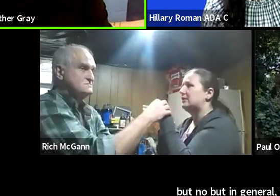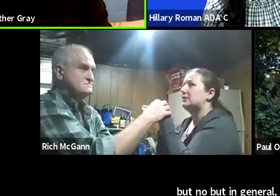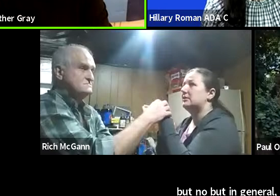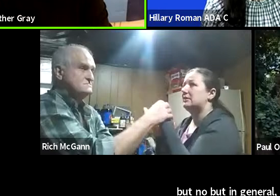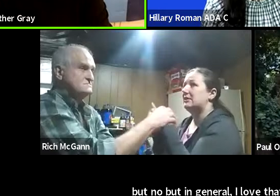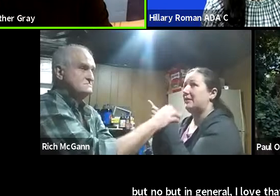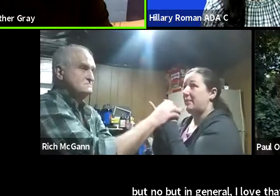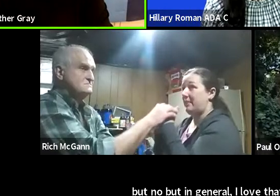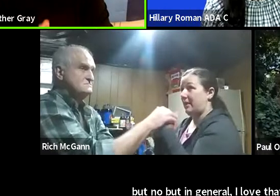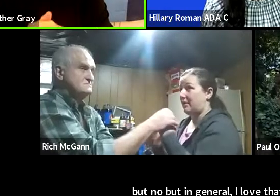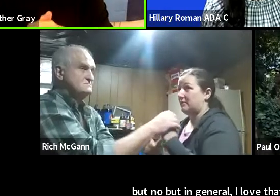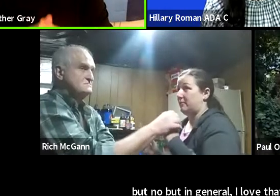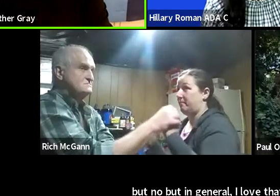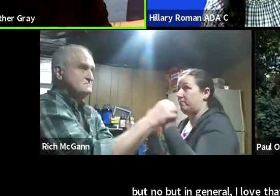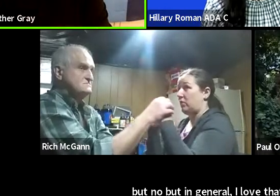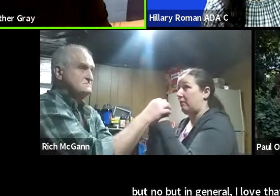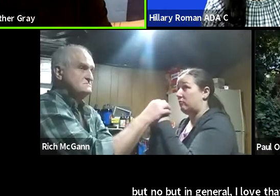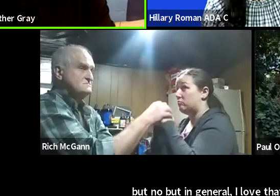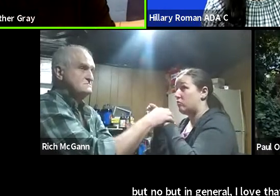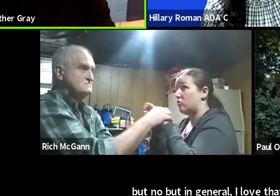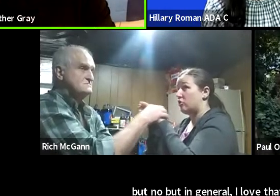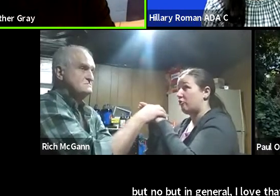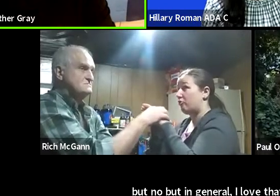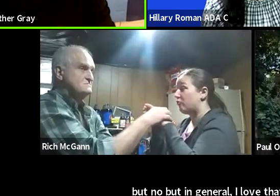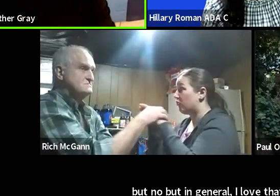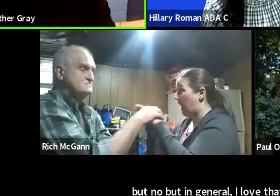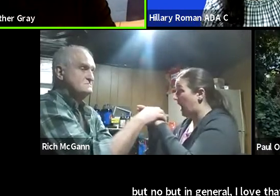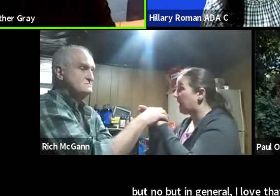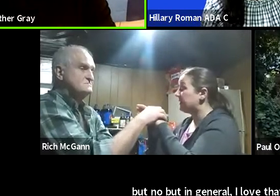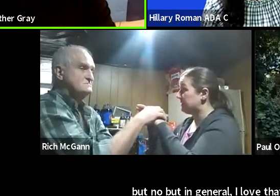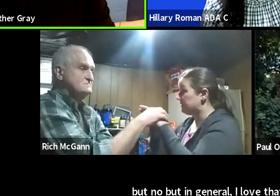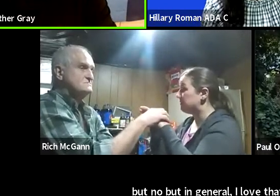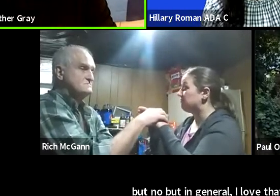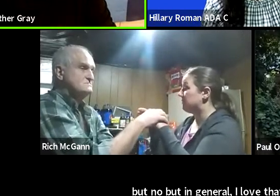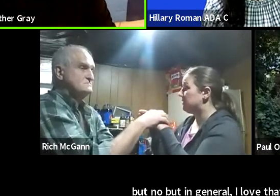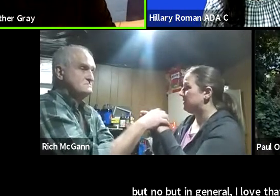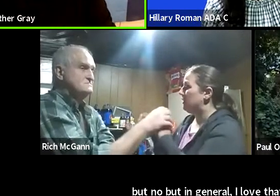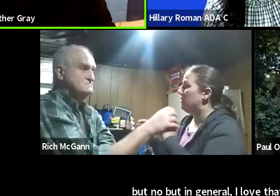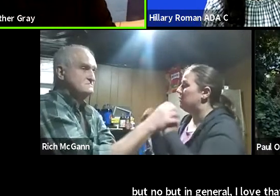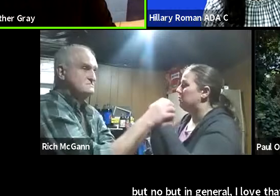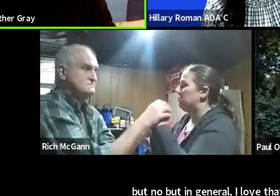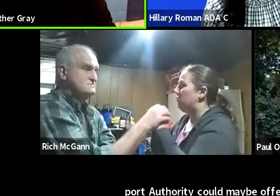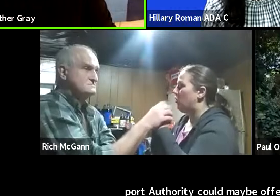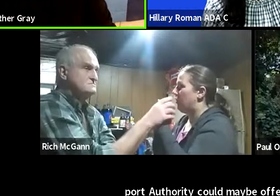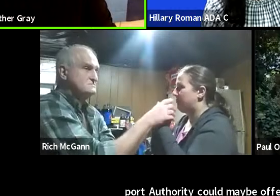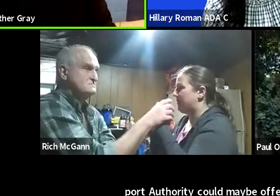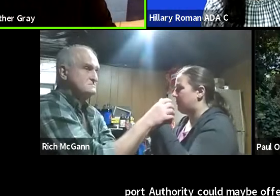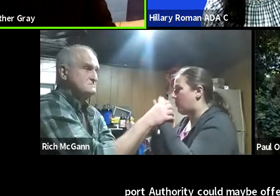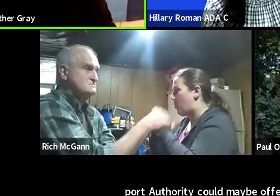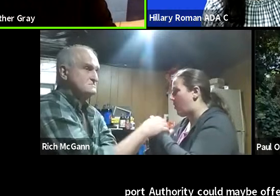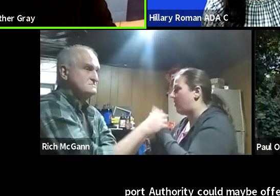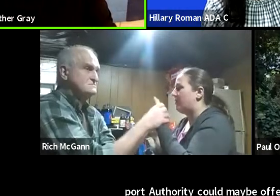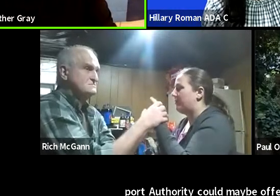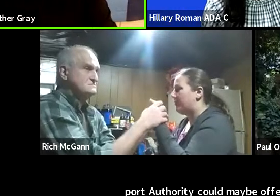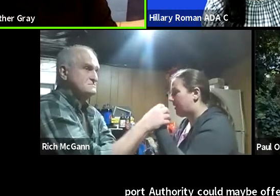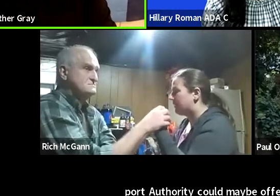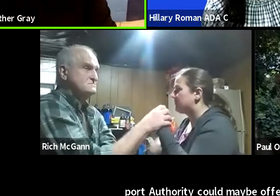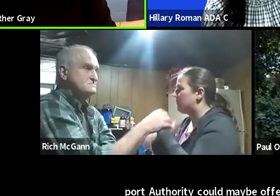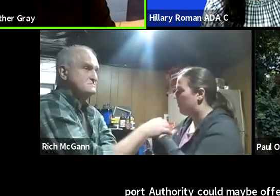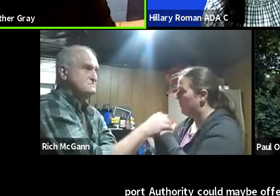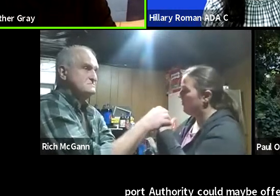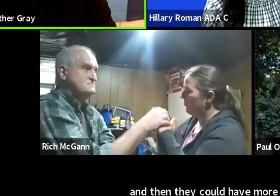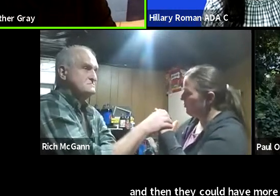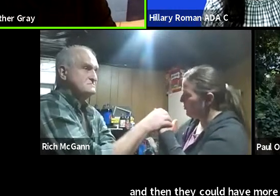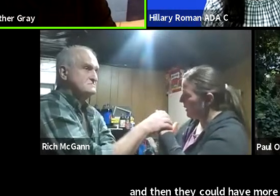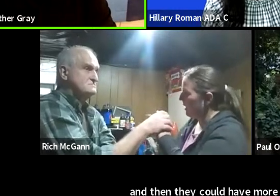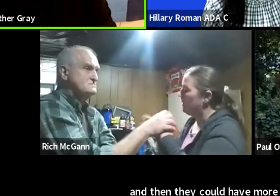then the Port Authority could maybe offer more of those rides, or, and then they could have more ridership if they had this and offered it. It